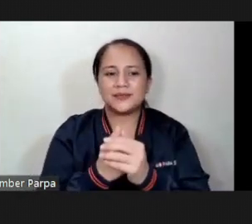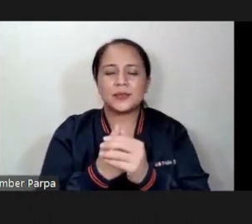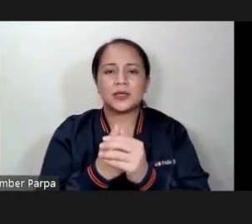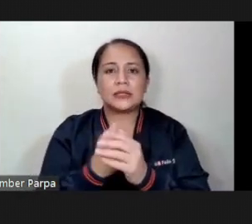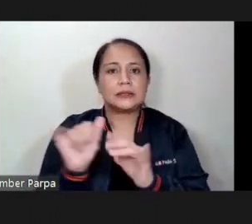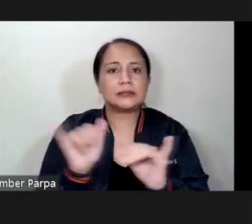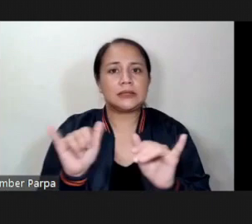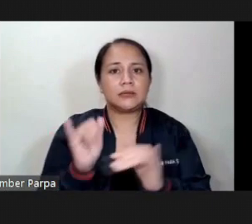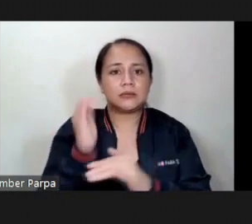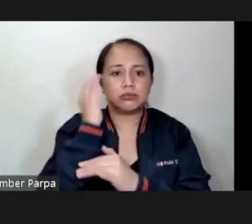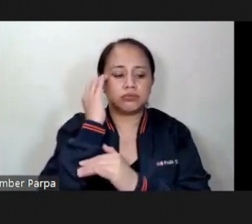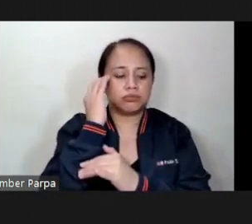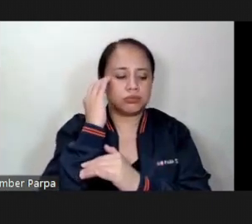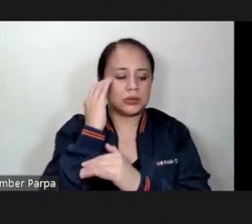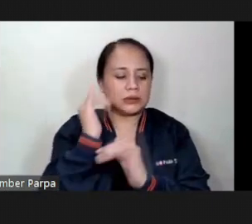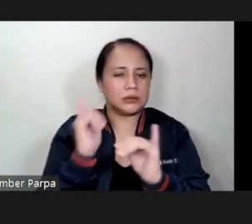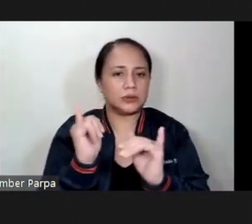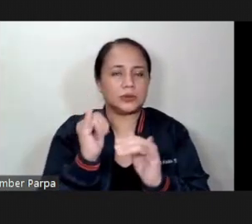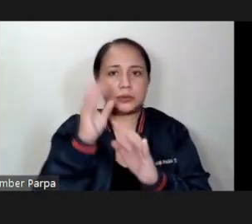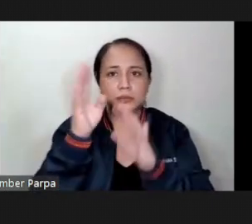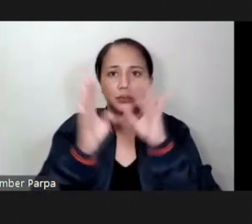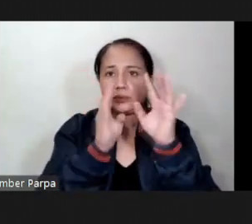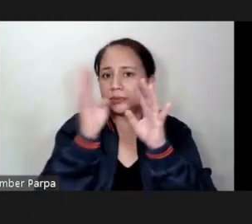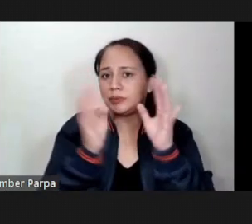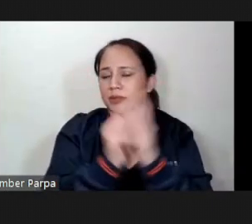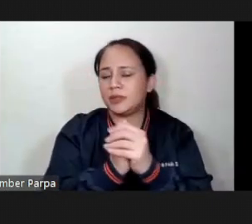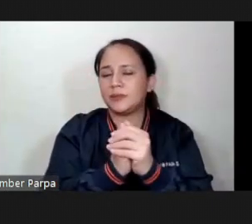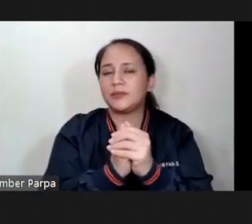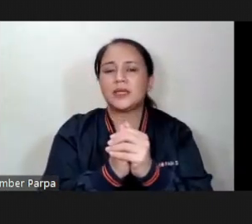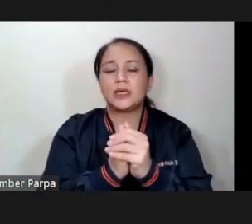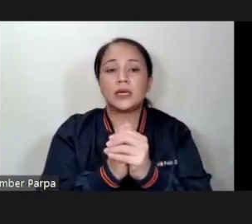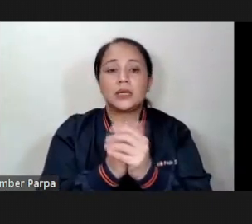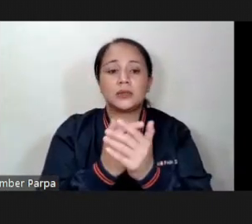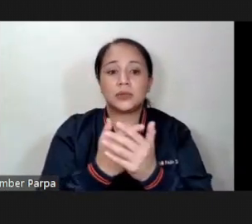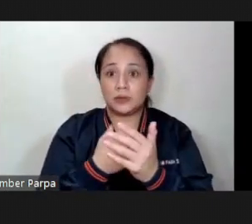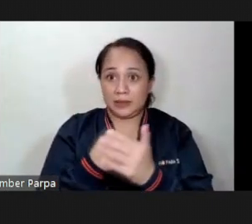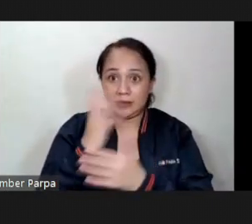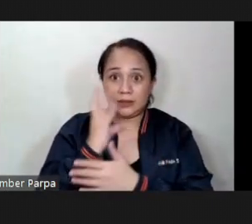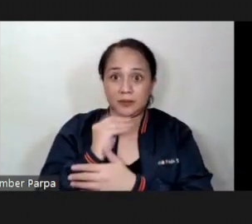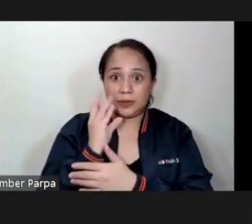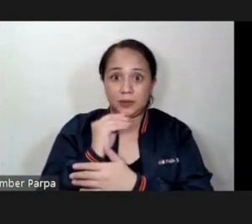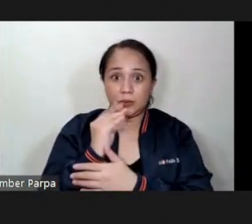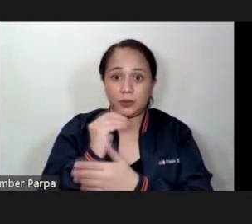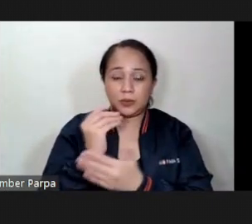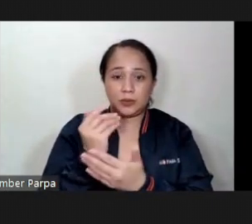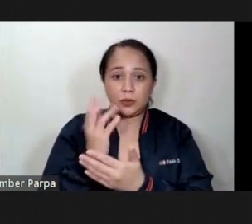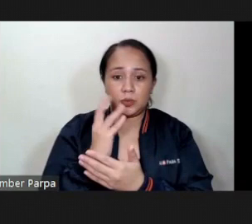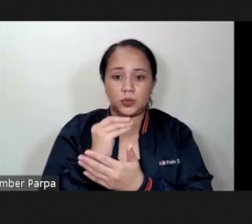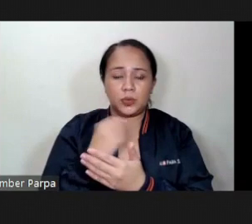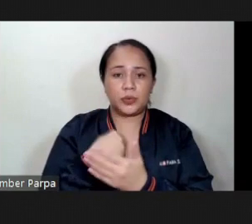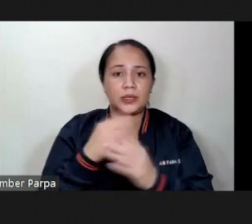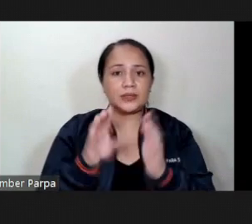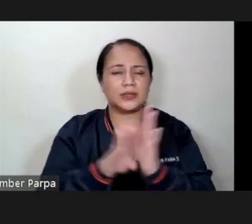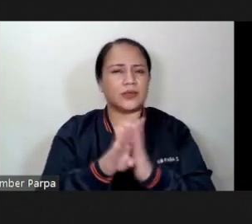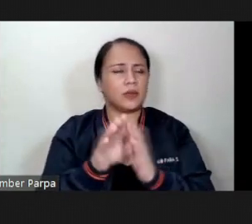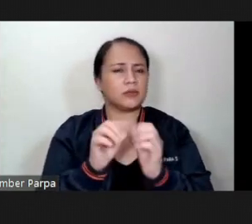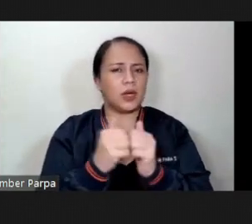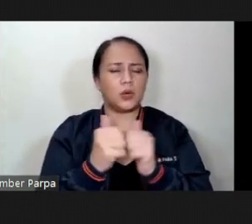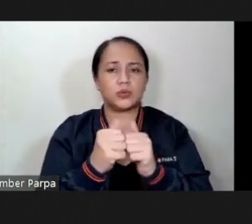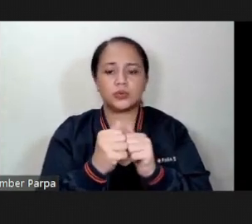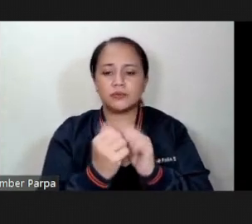also knowledge, as well as creativity. And then by those experience, we develop how to